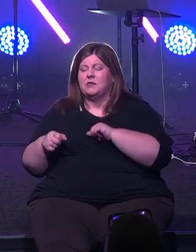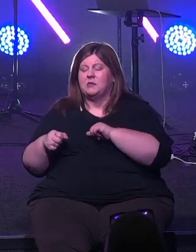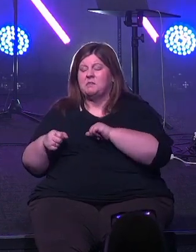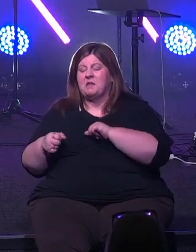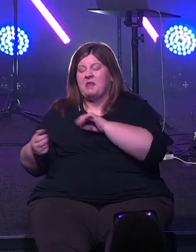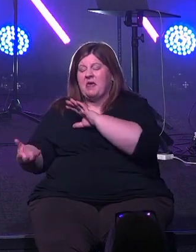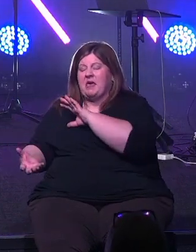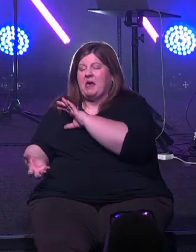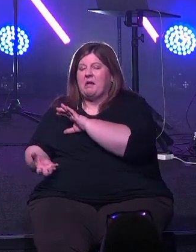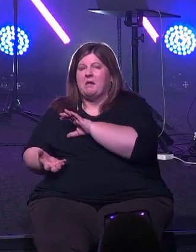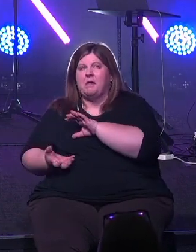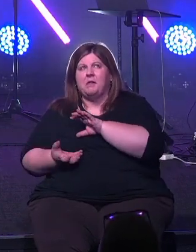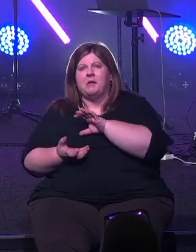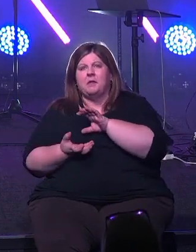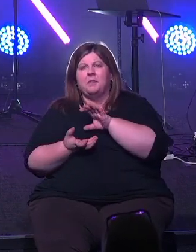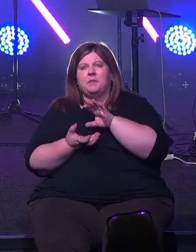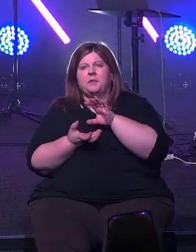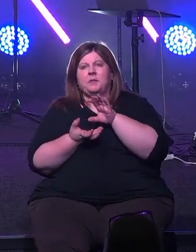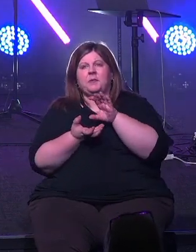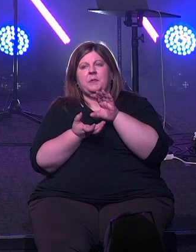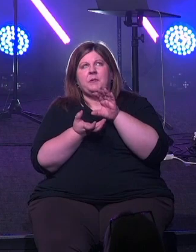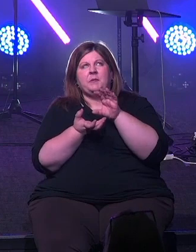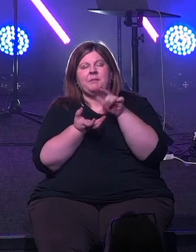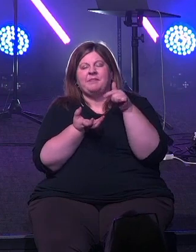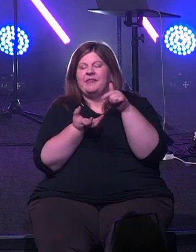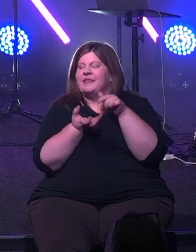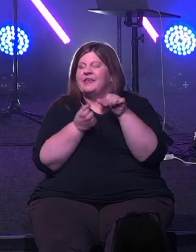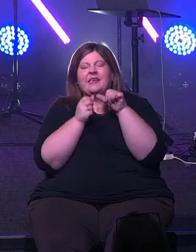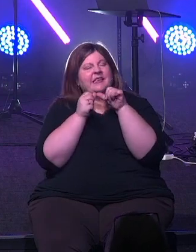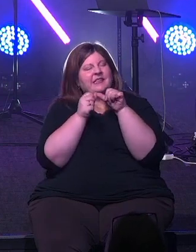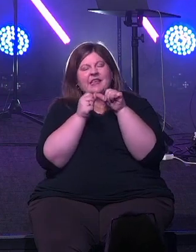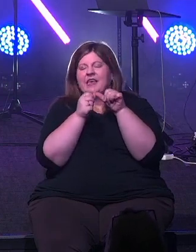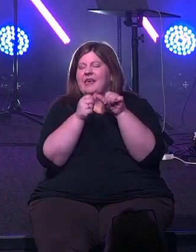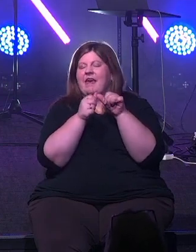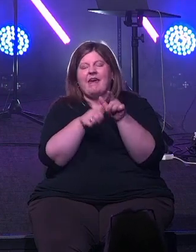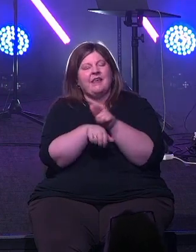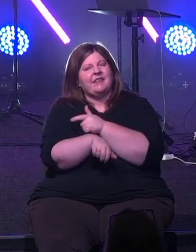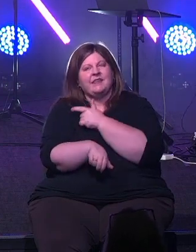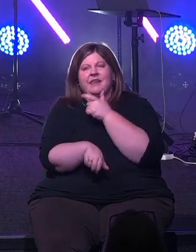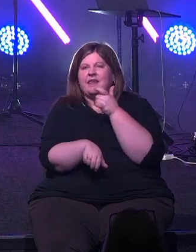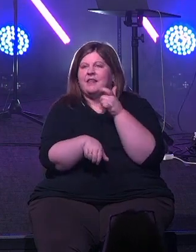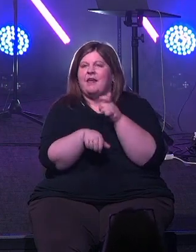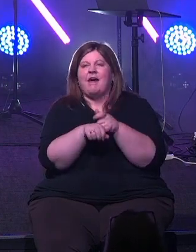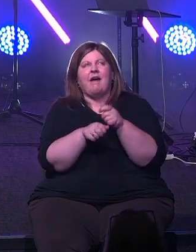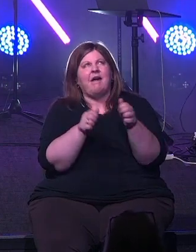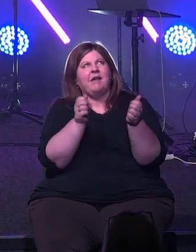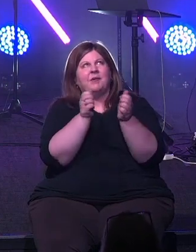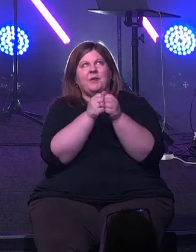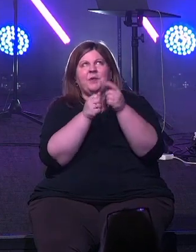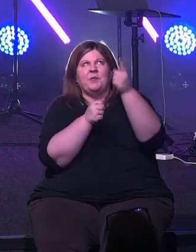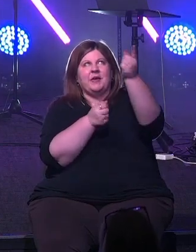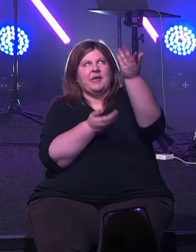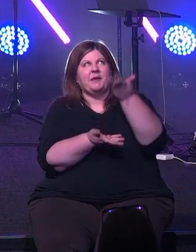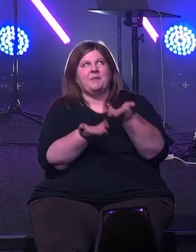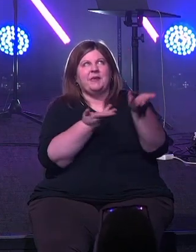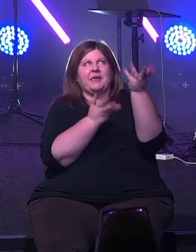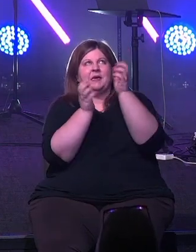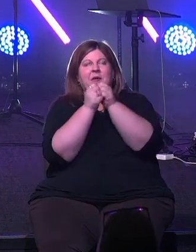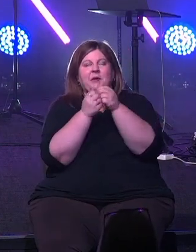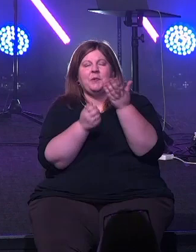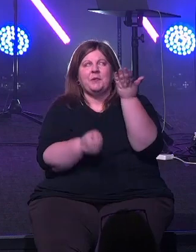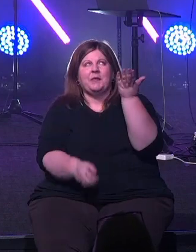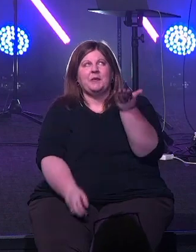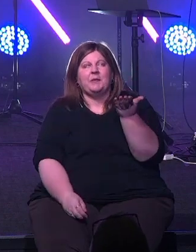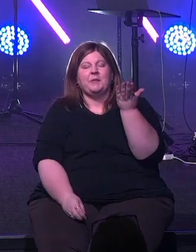doubts, they can all come to, because they can't stay long when I am